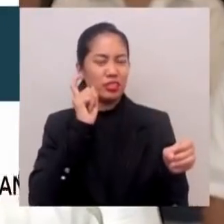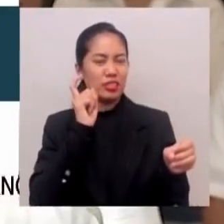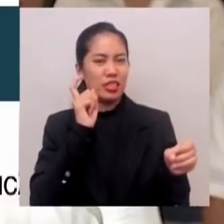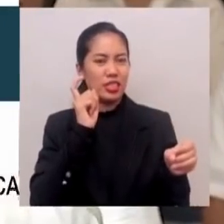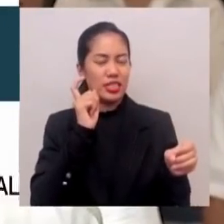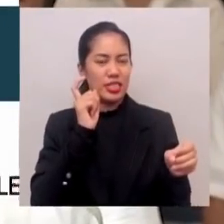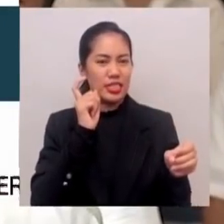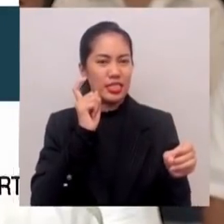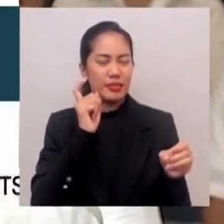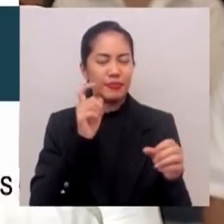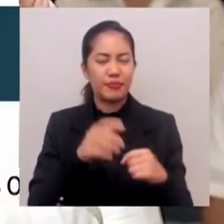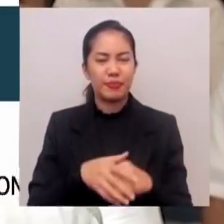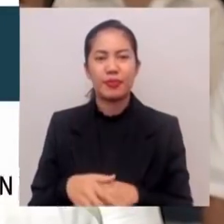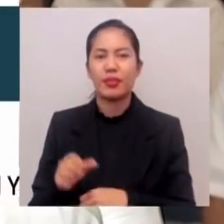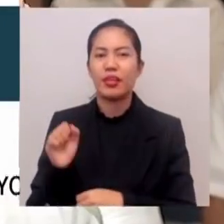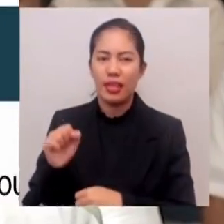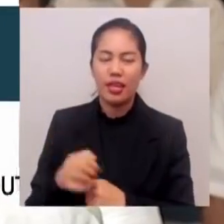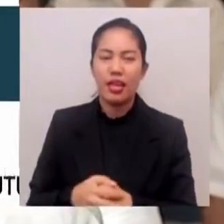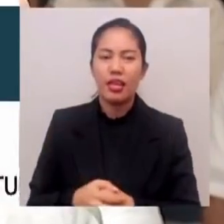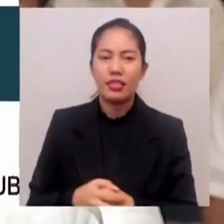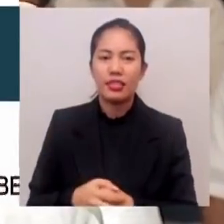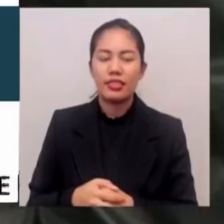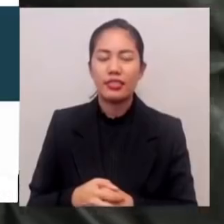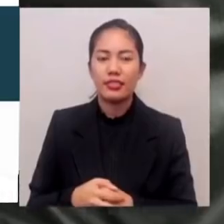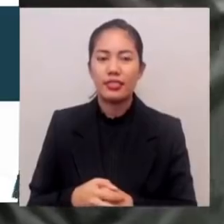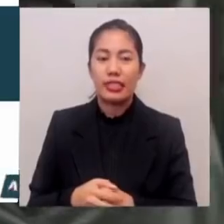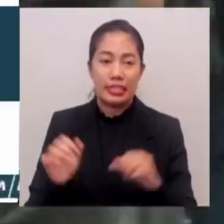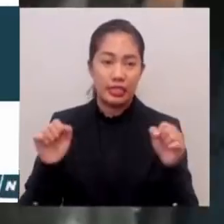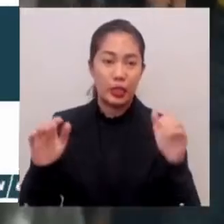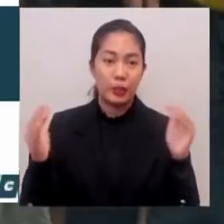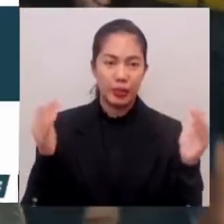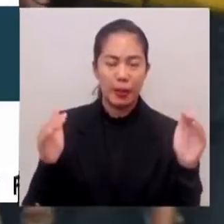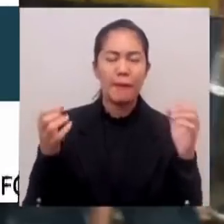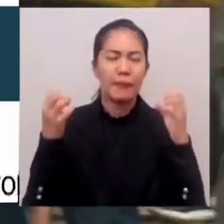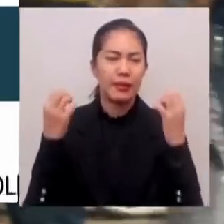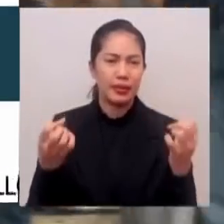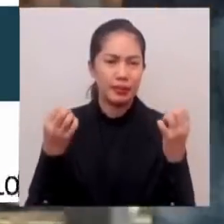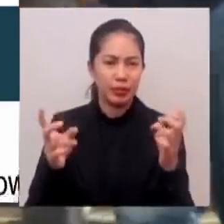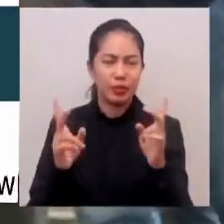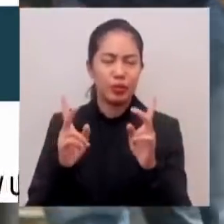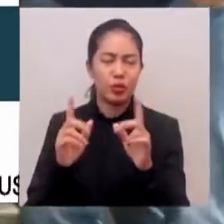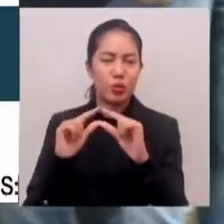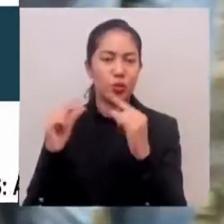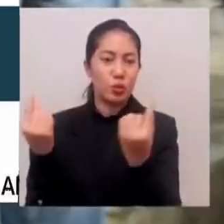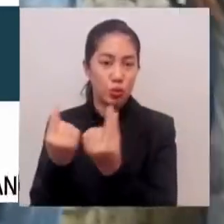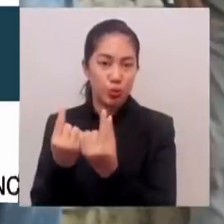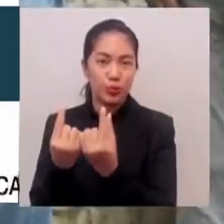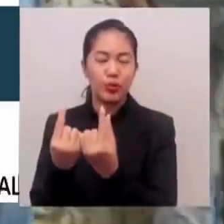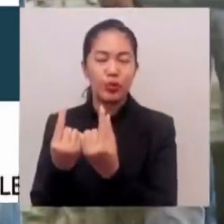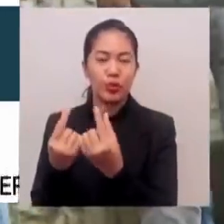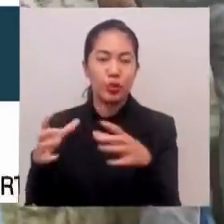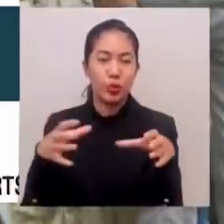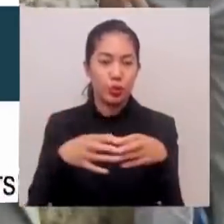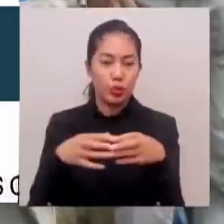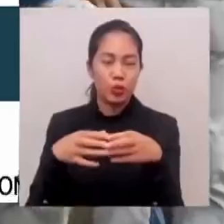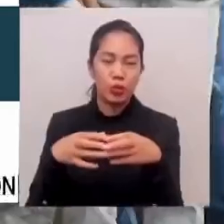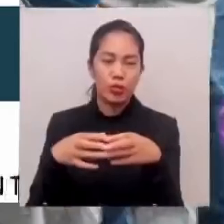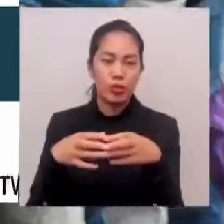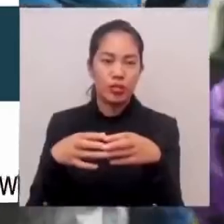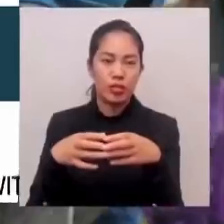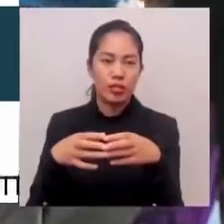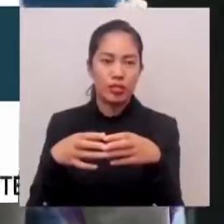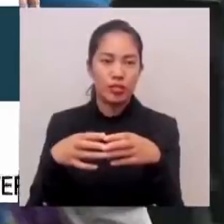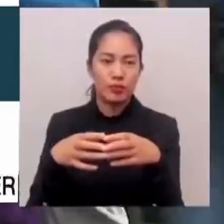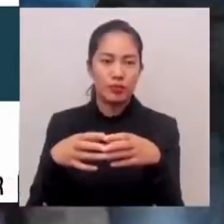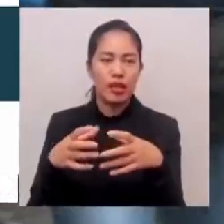no, you can very well identify so many groups found within the group of Mayor Isko,